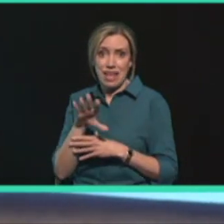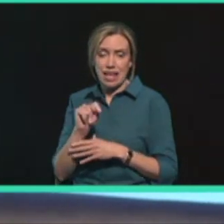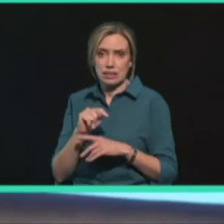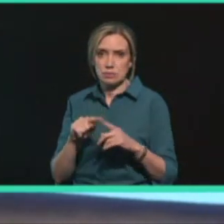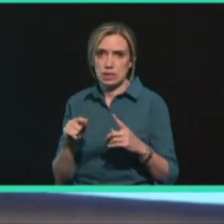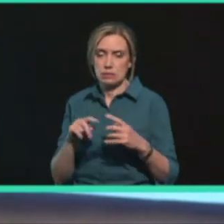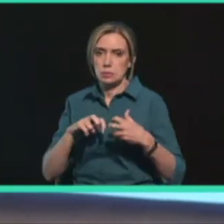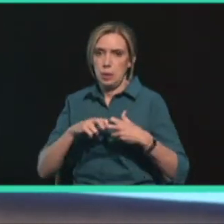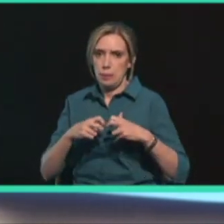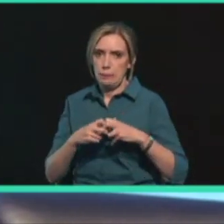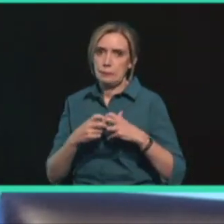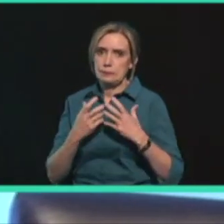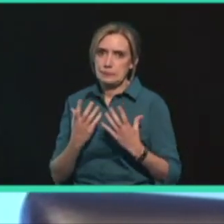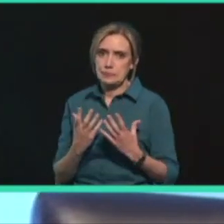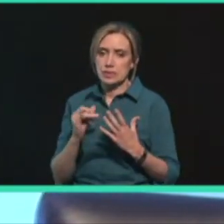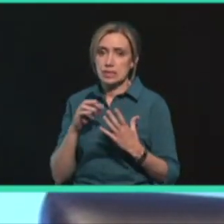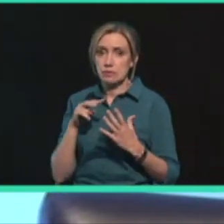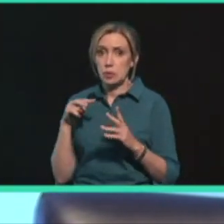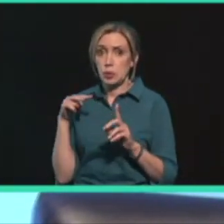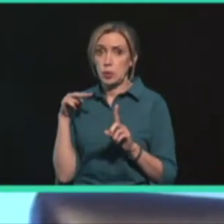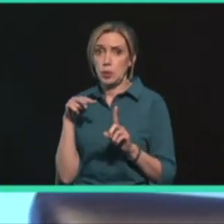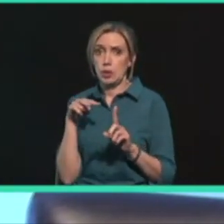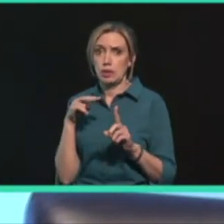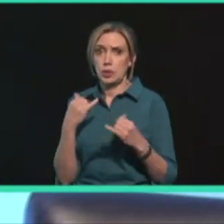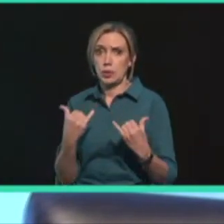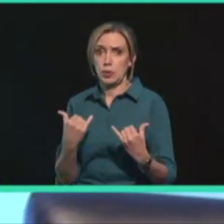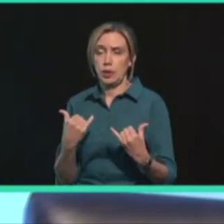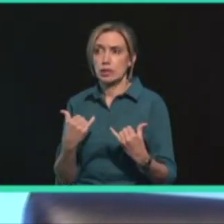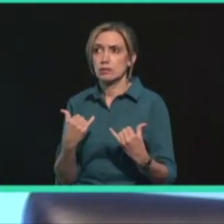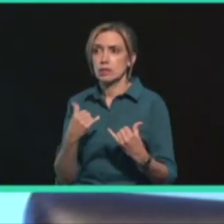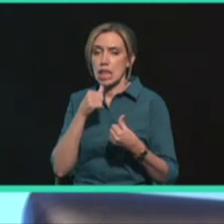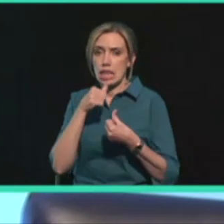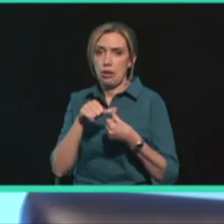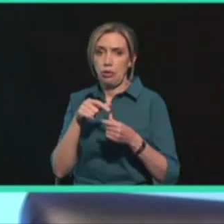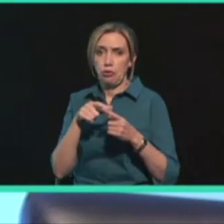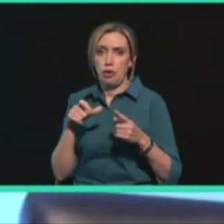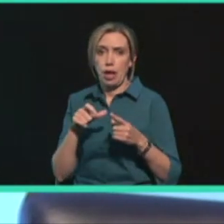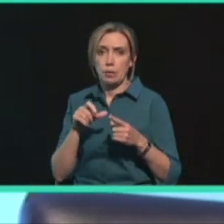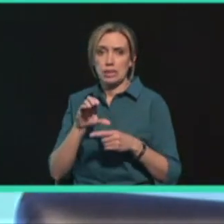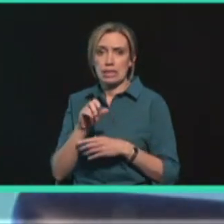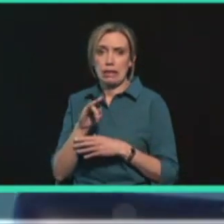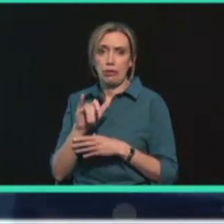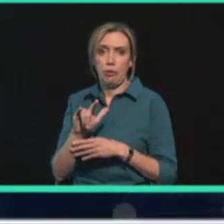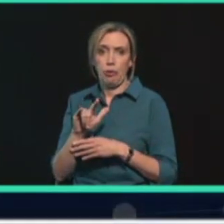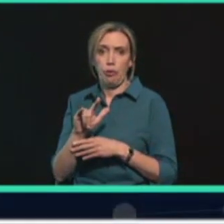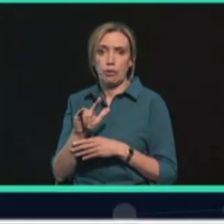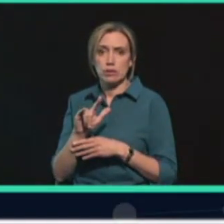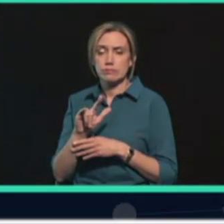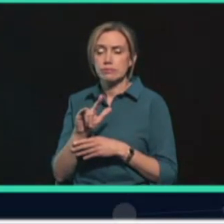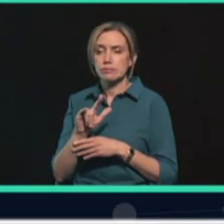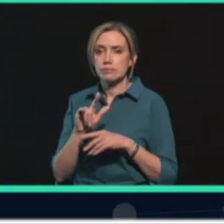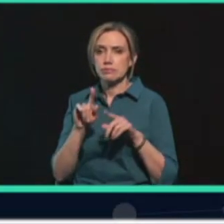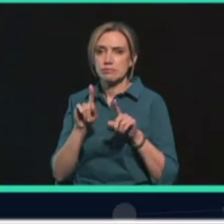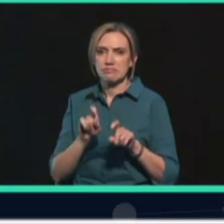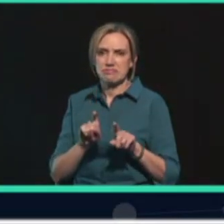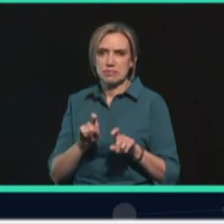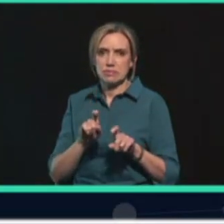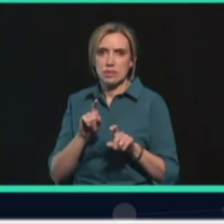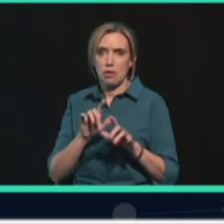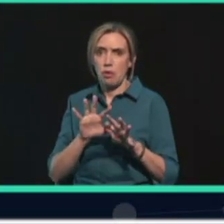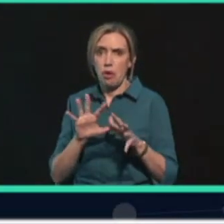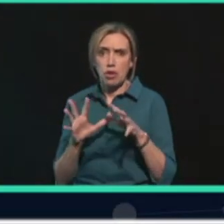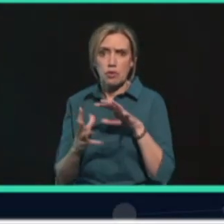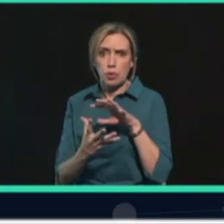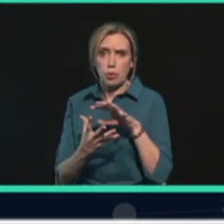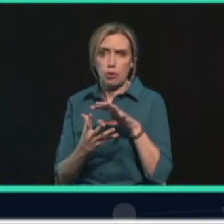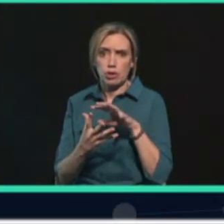is, and if you look at the current data from clinical trials government, all over the world, there are